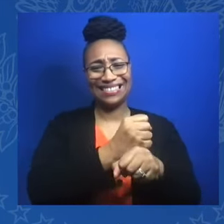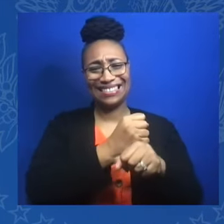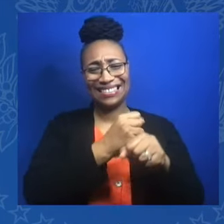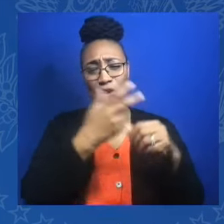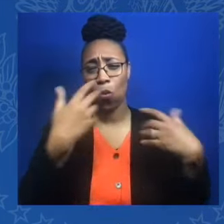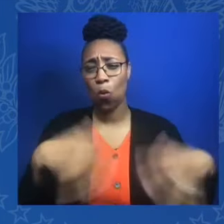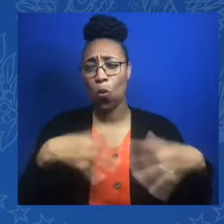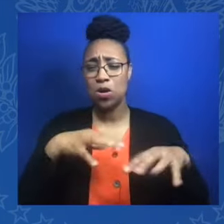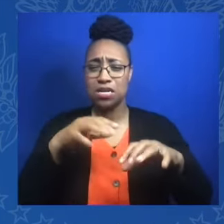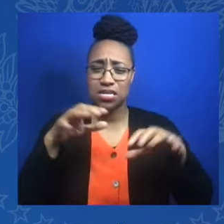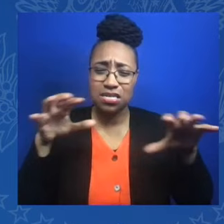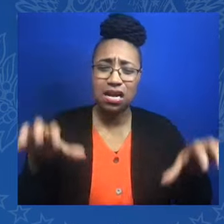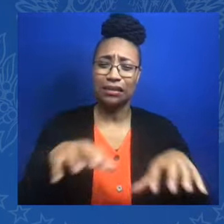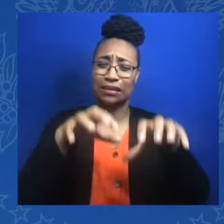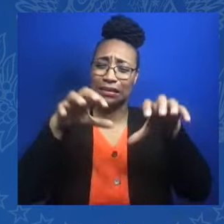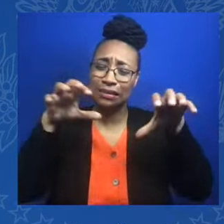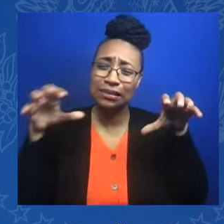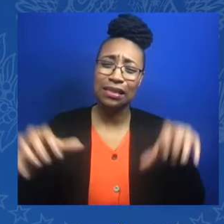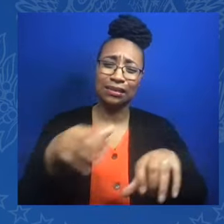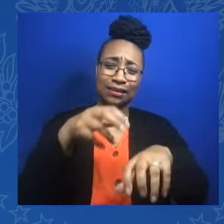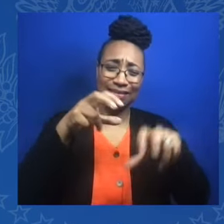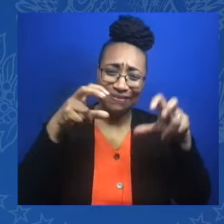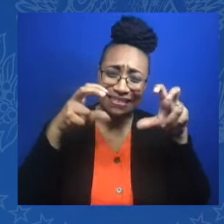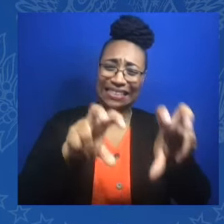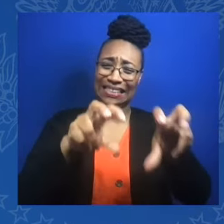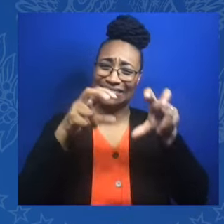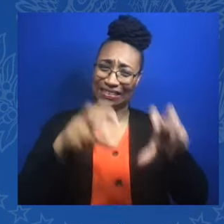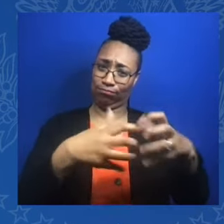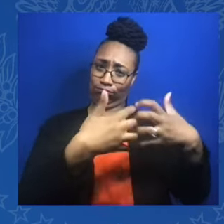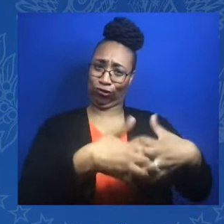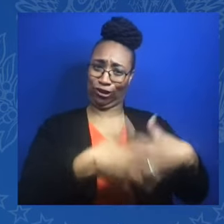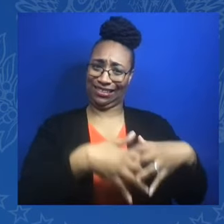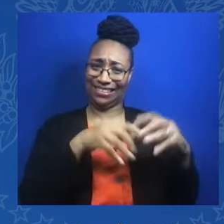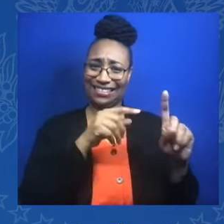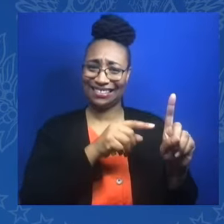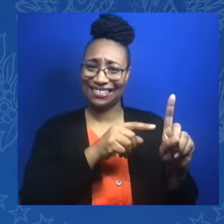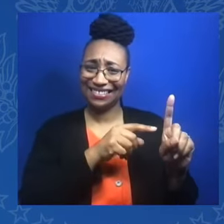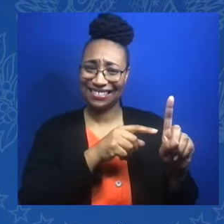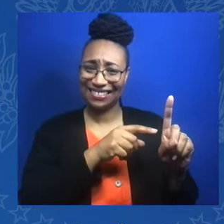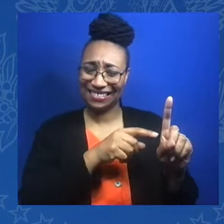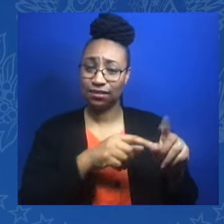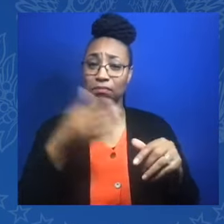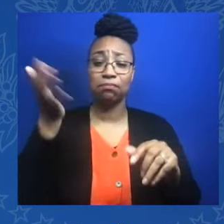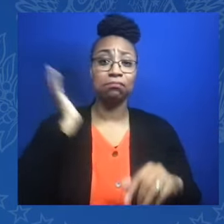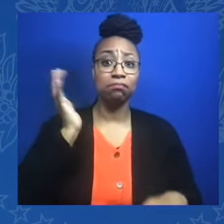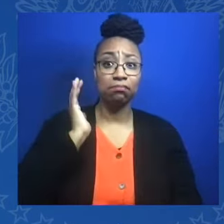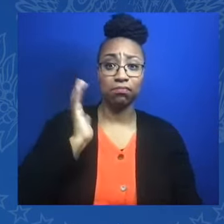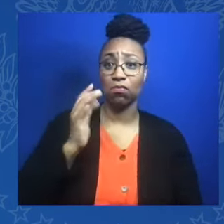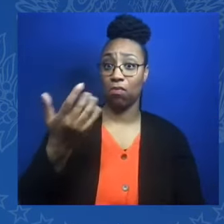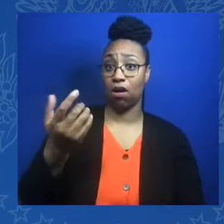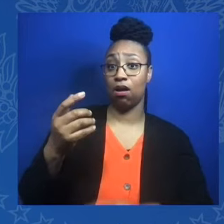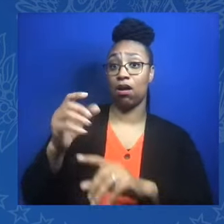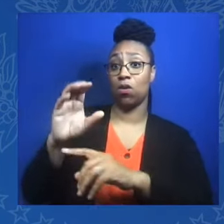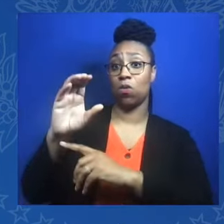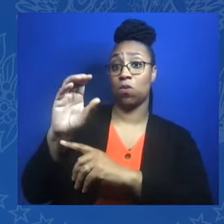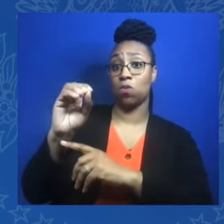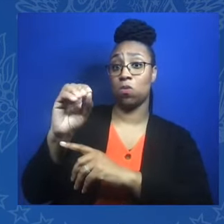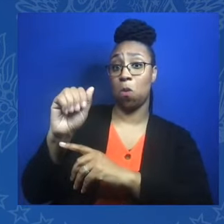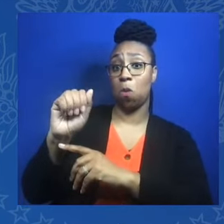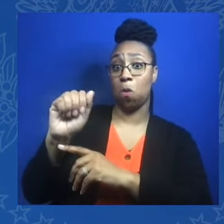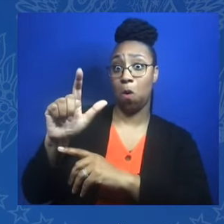out coal-fired steelmaking in favor of electric arc, Neil's kids and grandkids